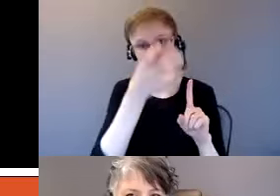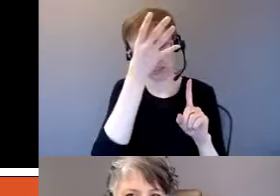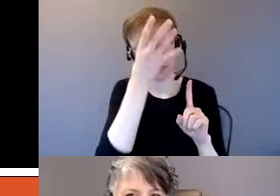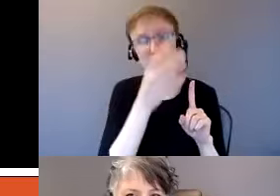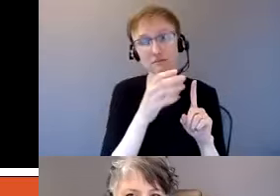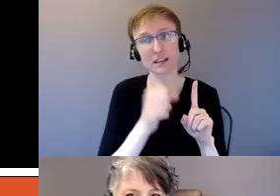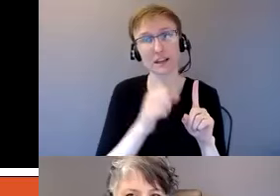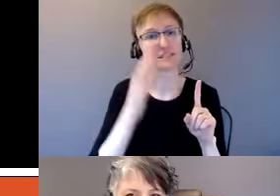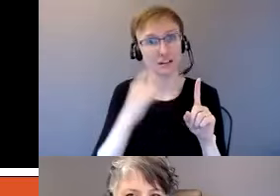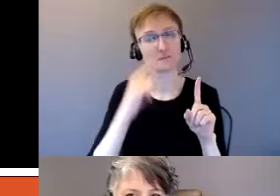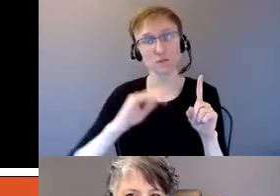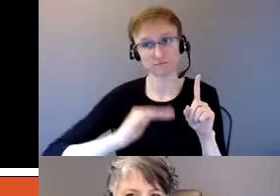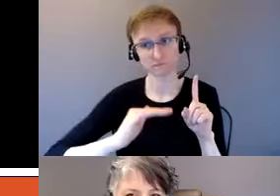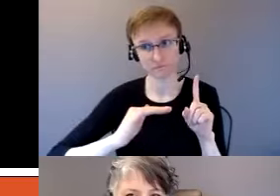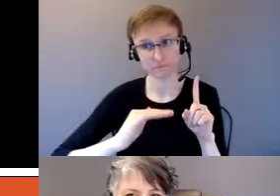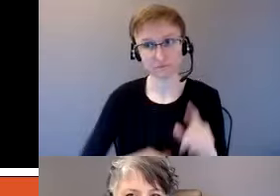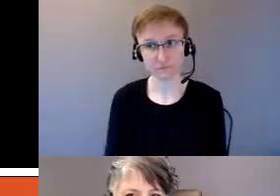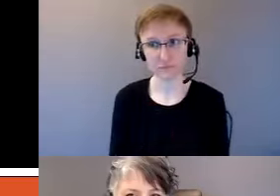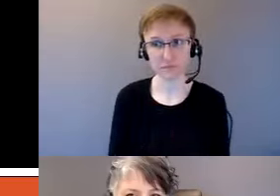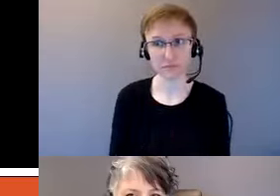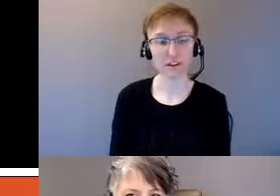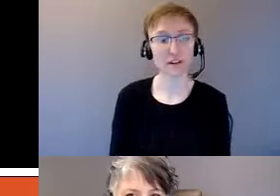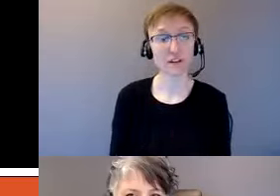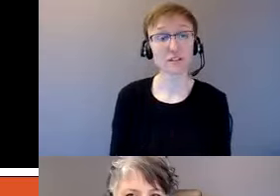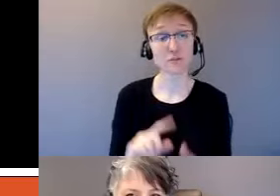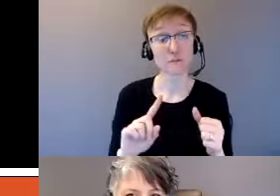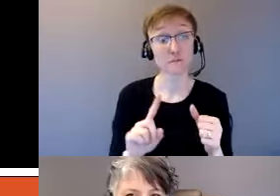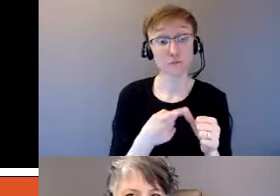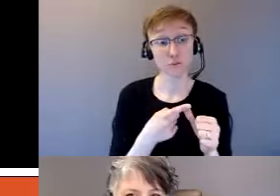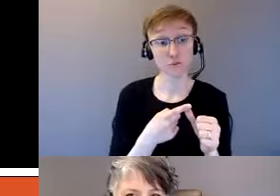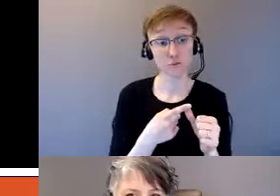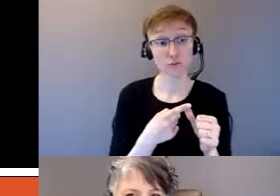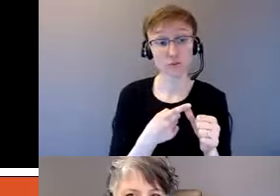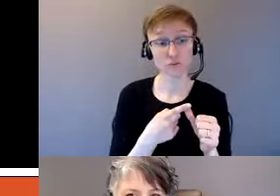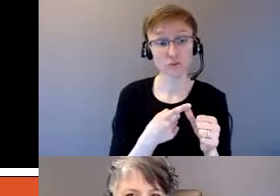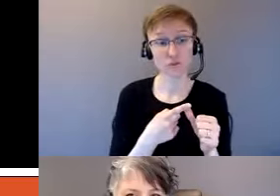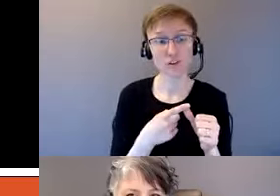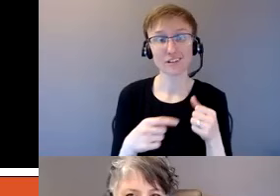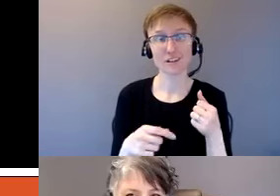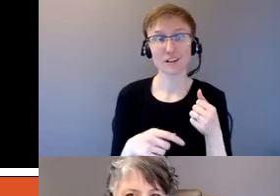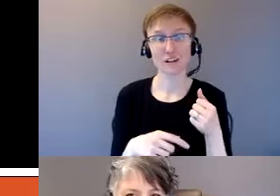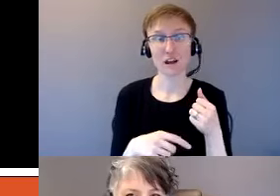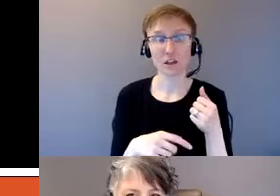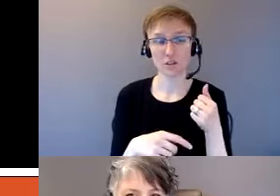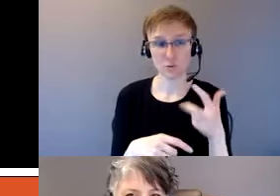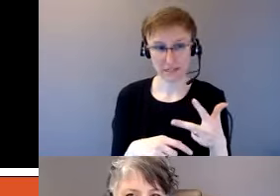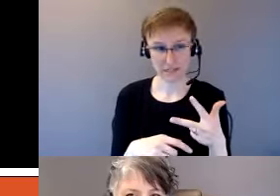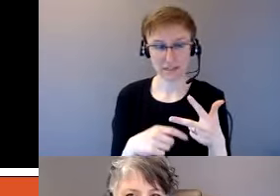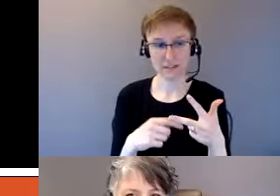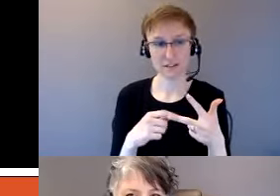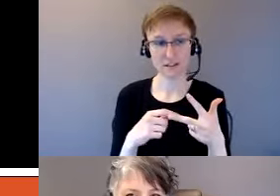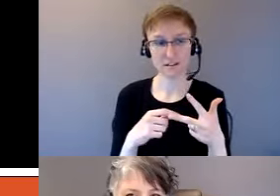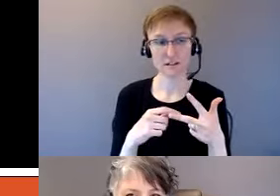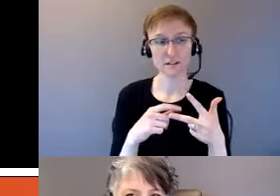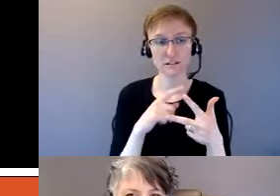those, the first three items are usually not of an issue, but the availability